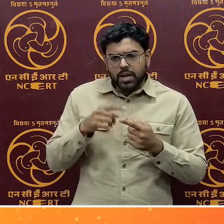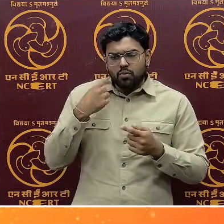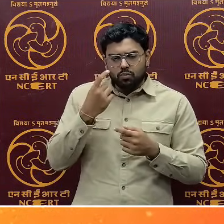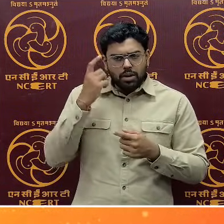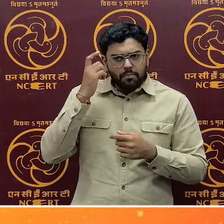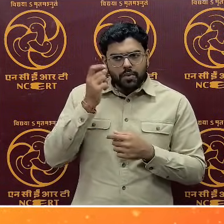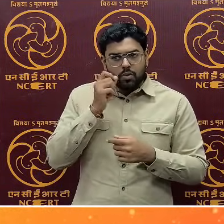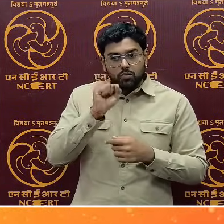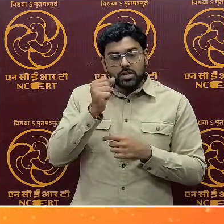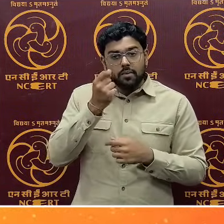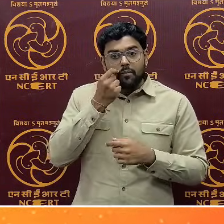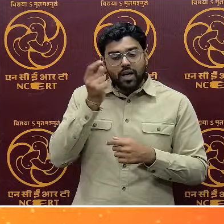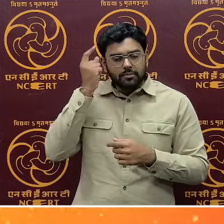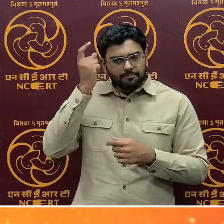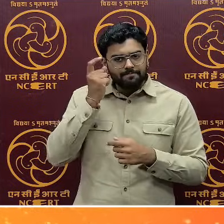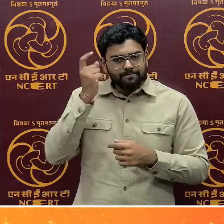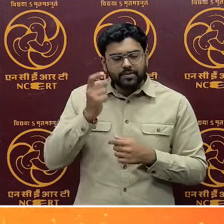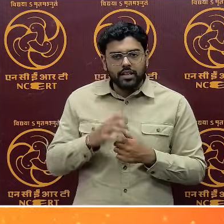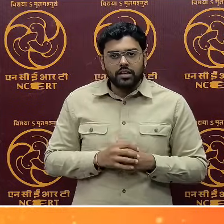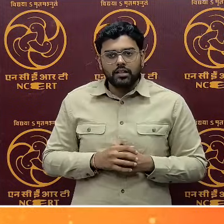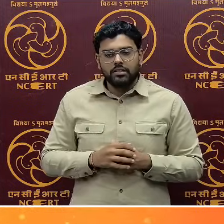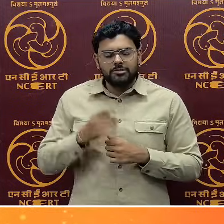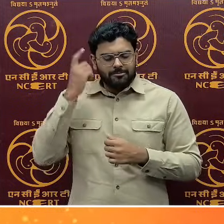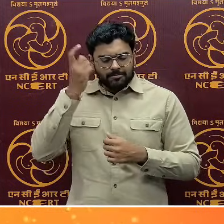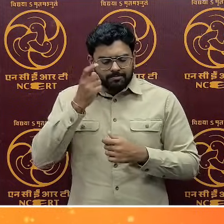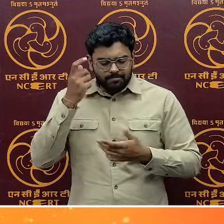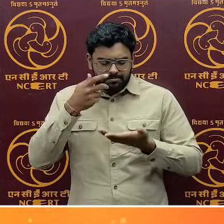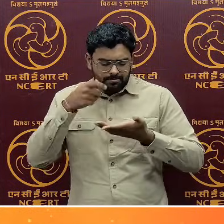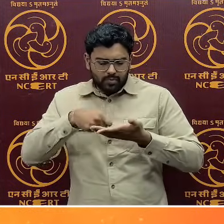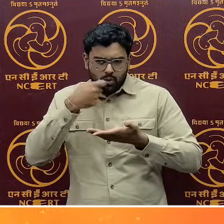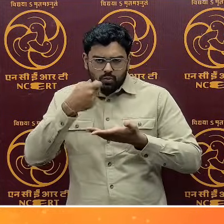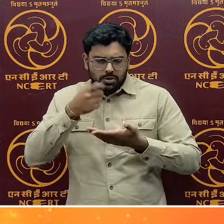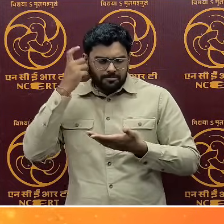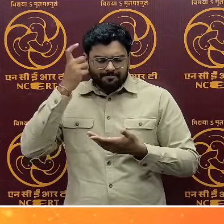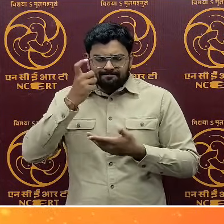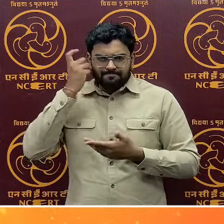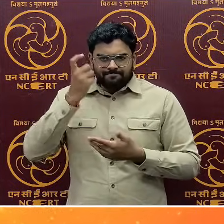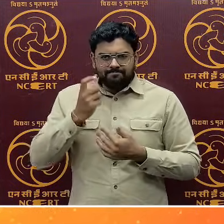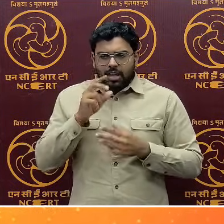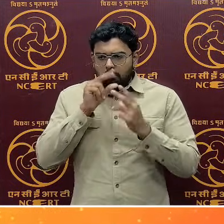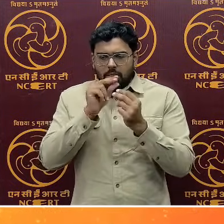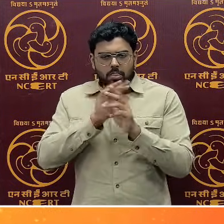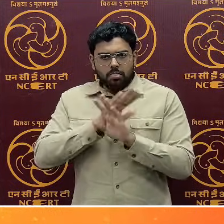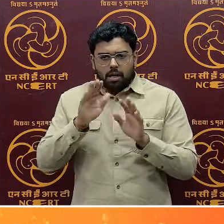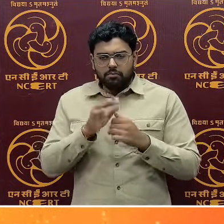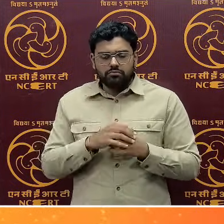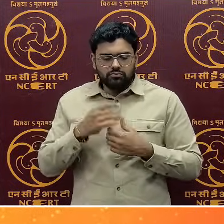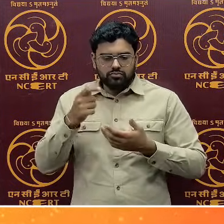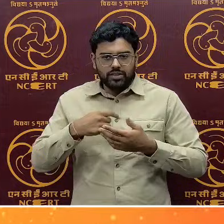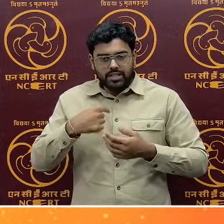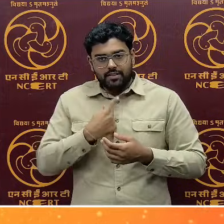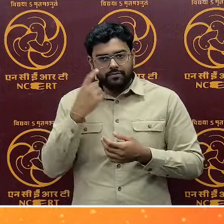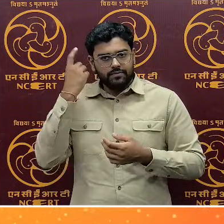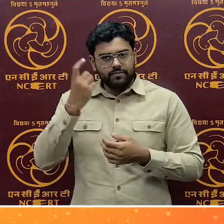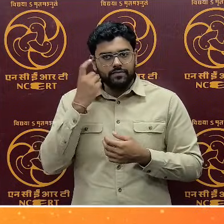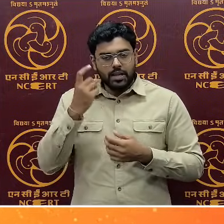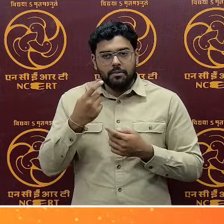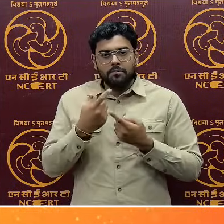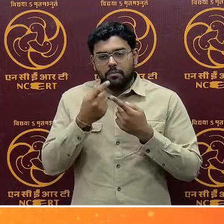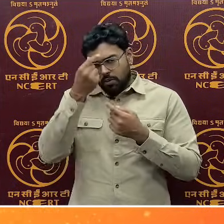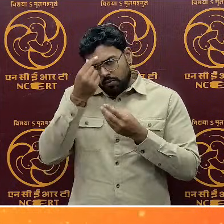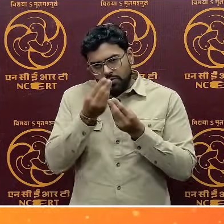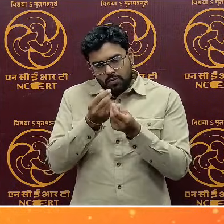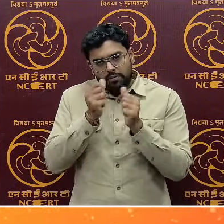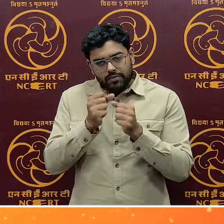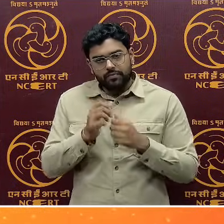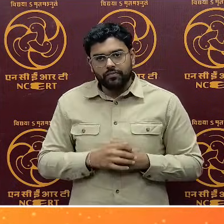he was unable to solve. He was lost in some thoughts actually. Yes, he was lost in those thoughts which he could not solve.